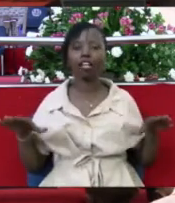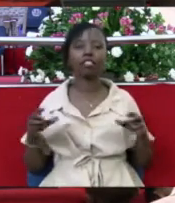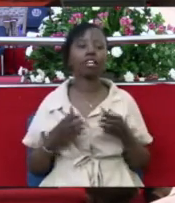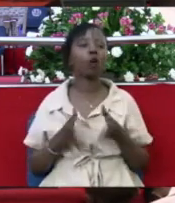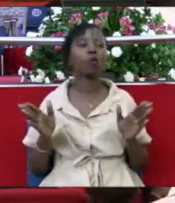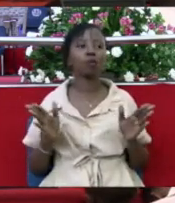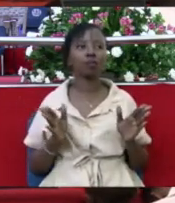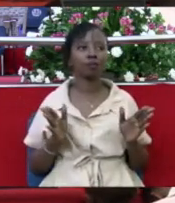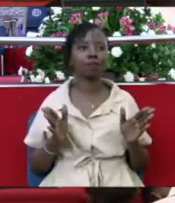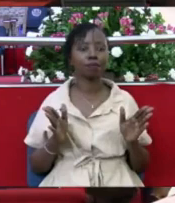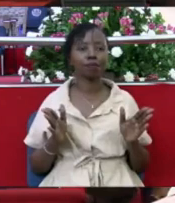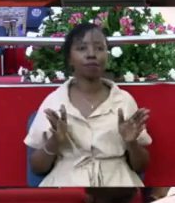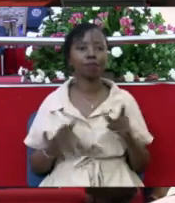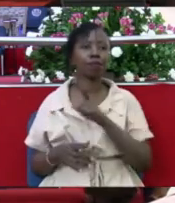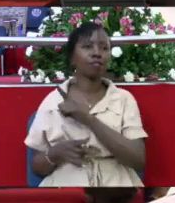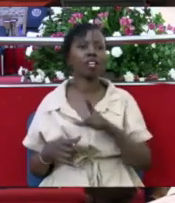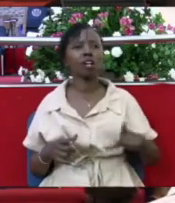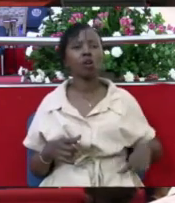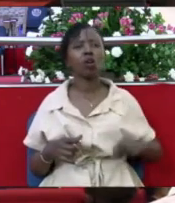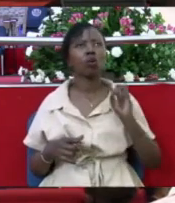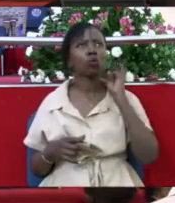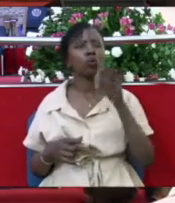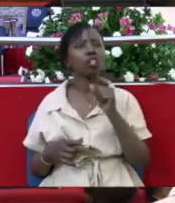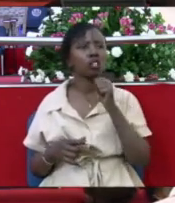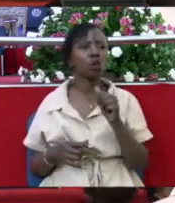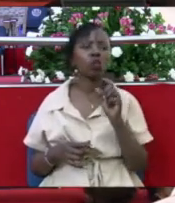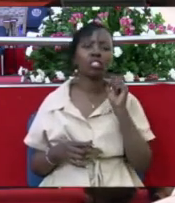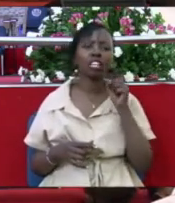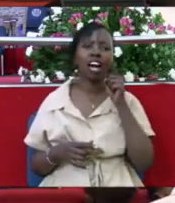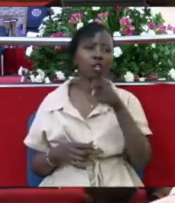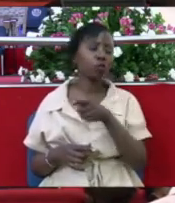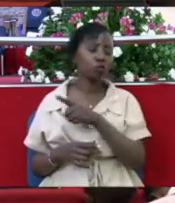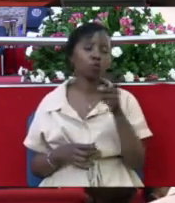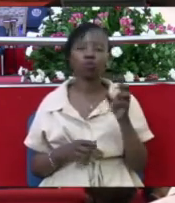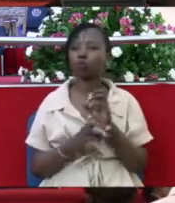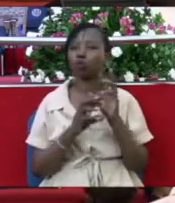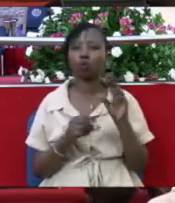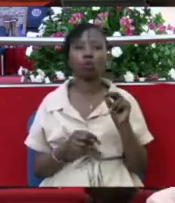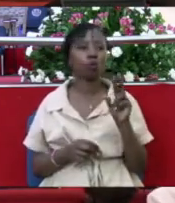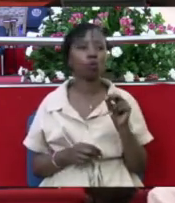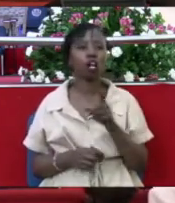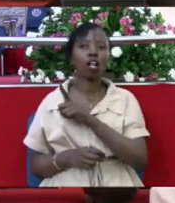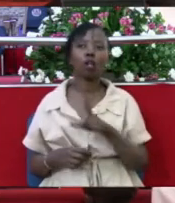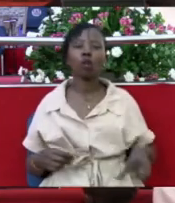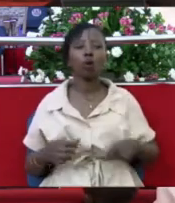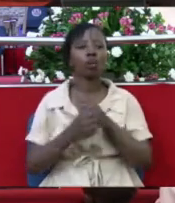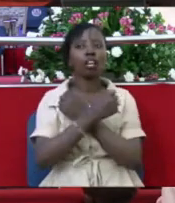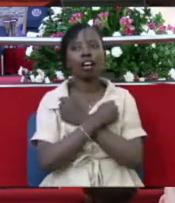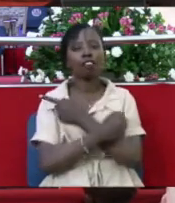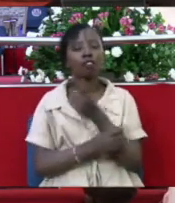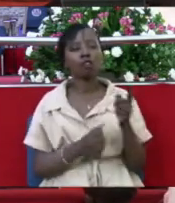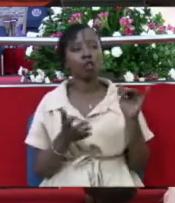Madhabahu imefunguliwa. The Lord does not condemn you. Mungu hakuhukumu. He loves you. Akupenda. That's why he sent himself in